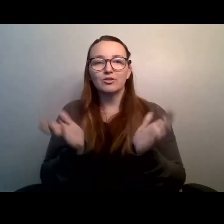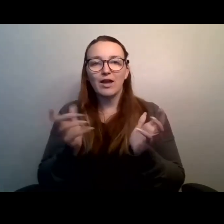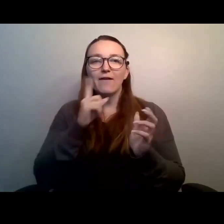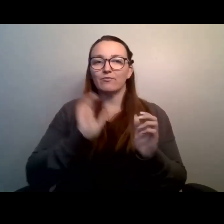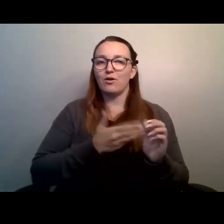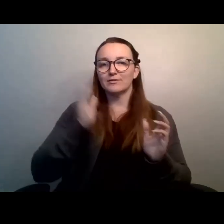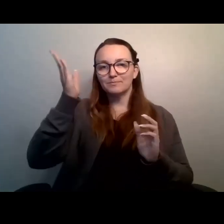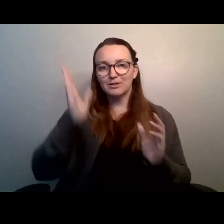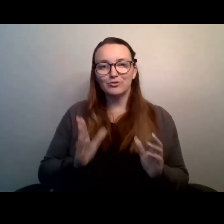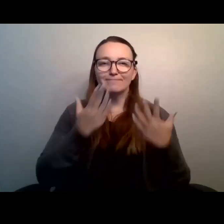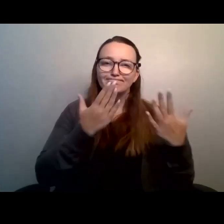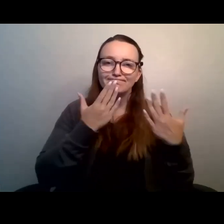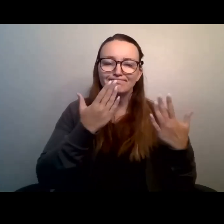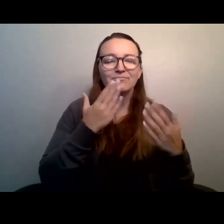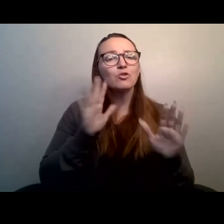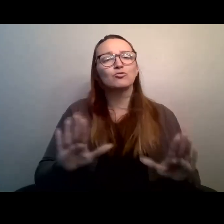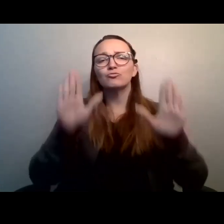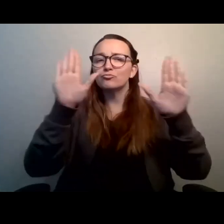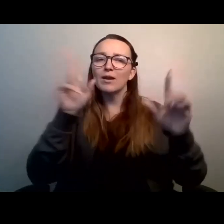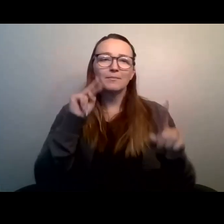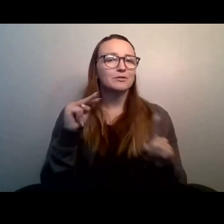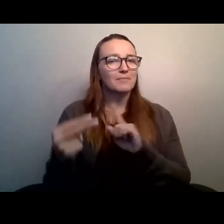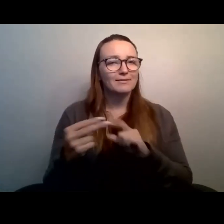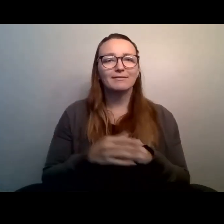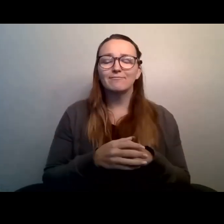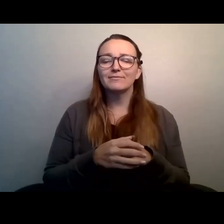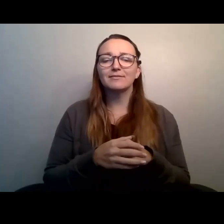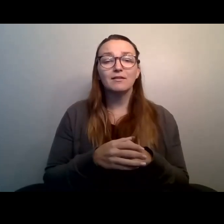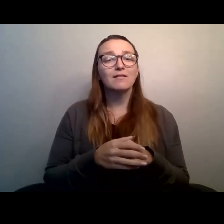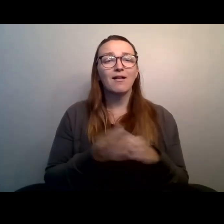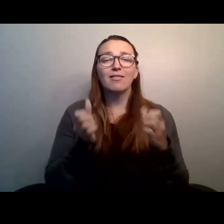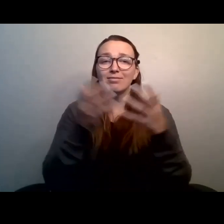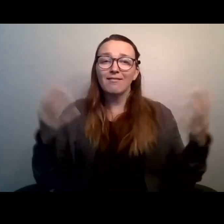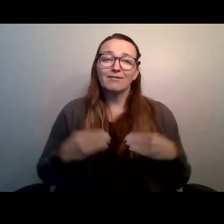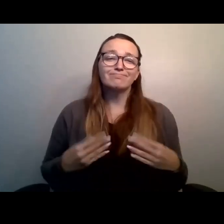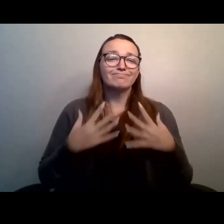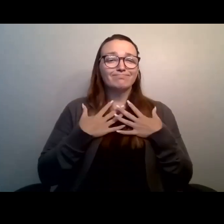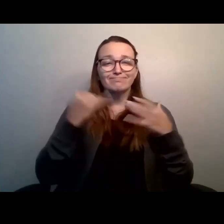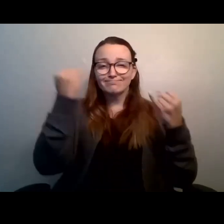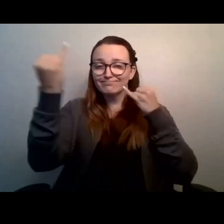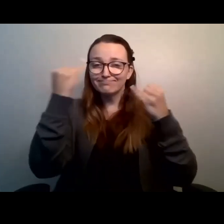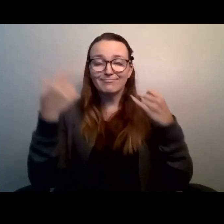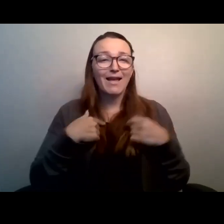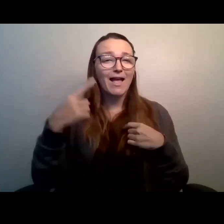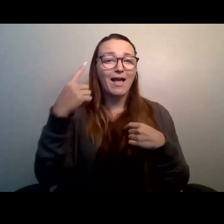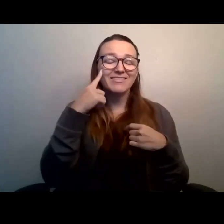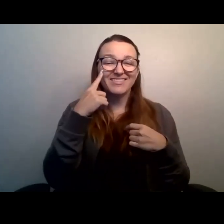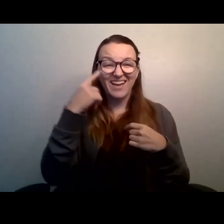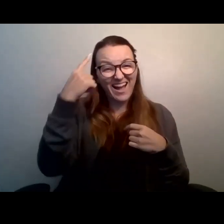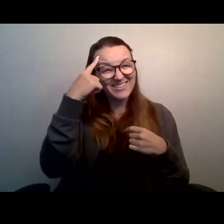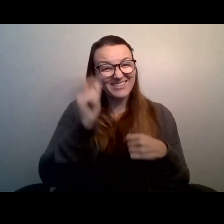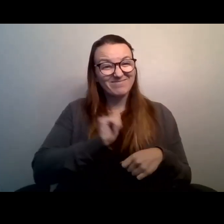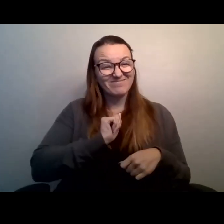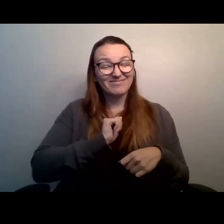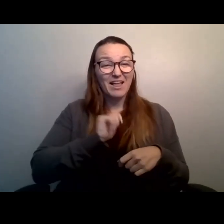speakers. Really wonderful perspectives, a lot of inspirational ideas. I think just hearing about it excited me